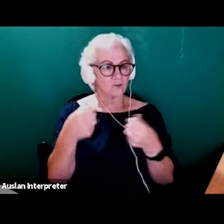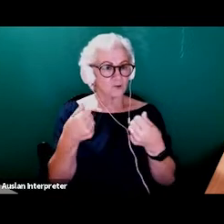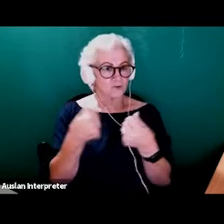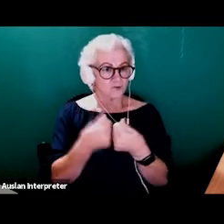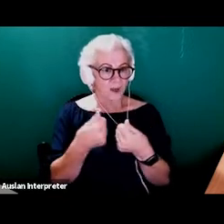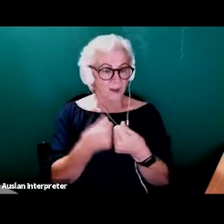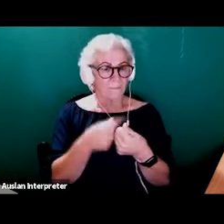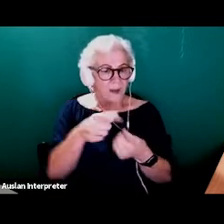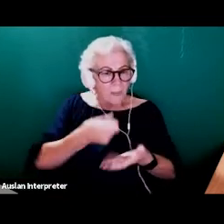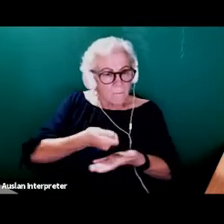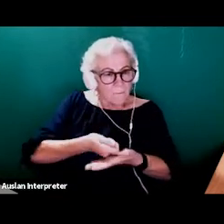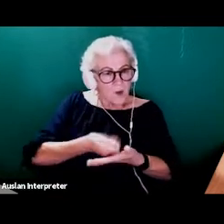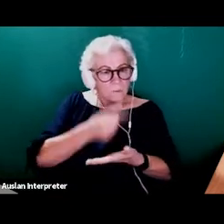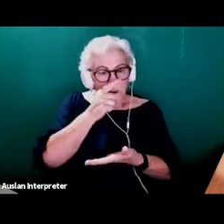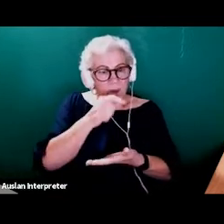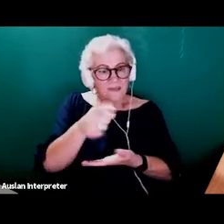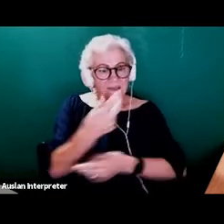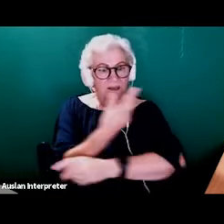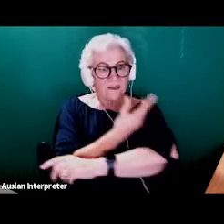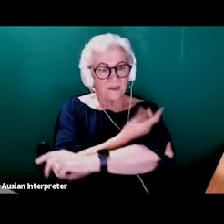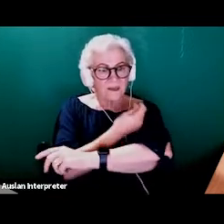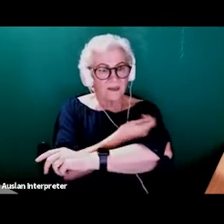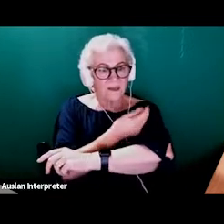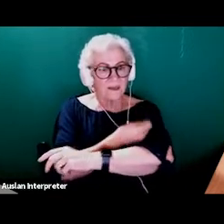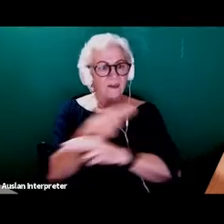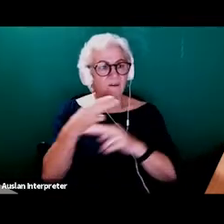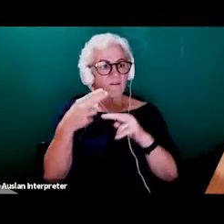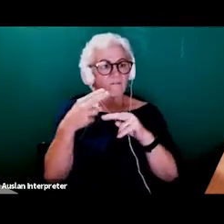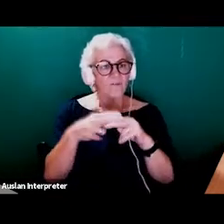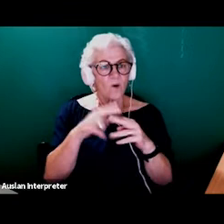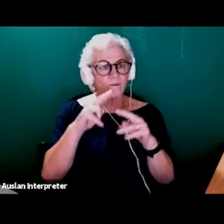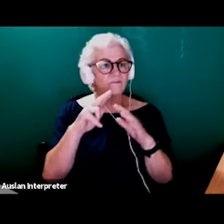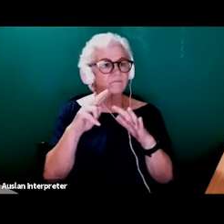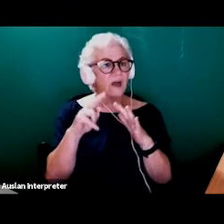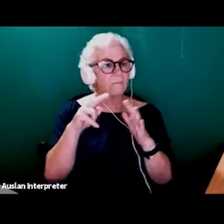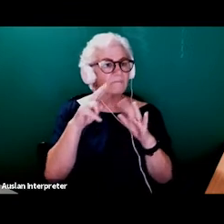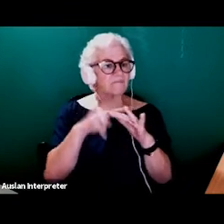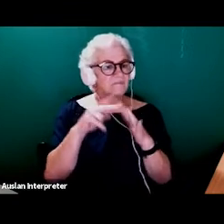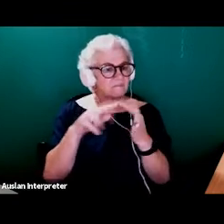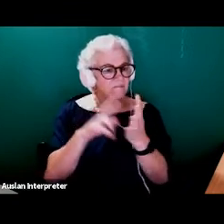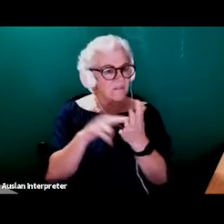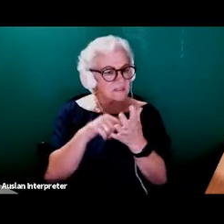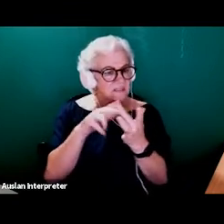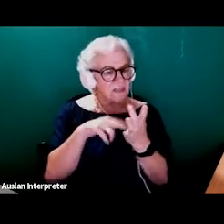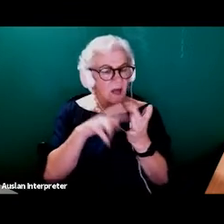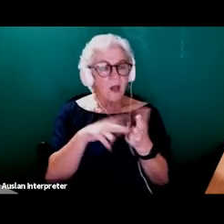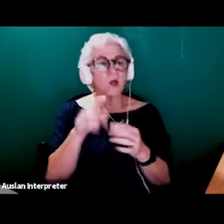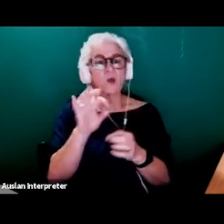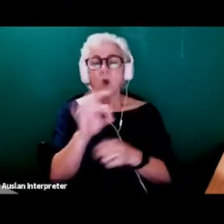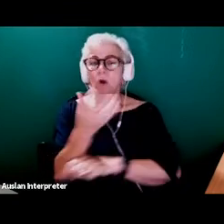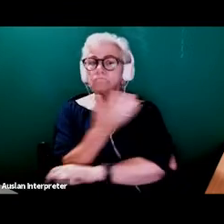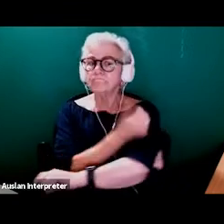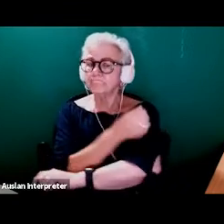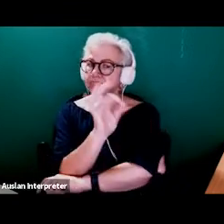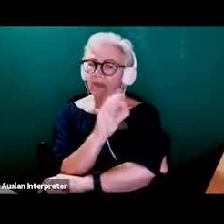Right down the bottom there, you can see injection of fentanyl. This is not illicitly manufactured fentanyl, it's fentanyl patches, and you can see that remains